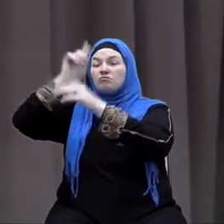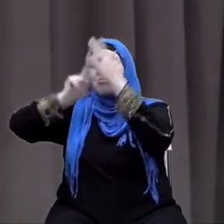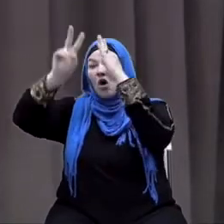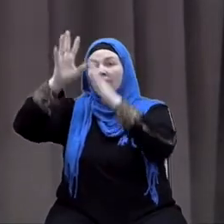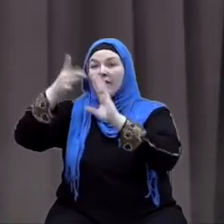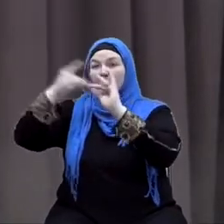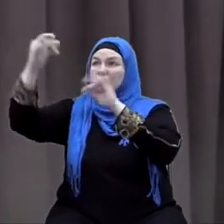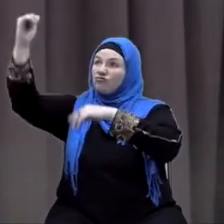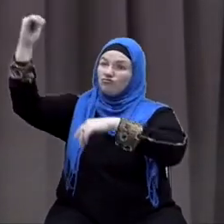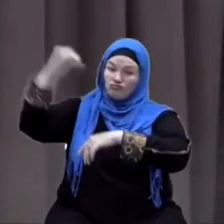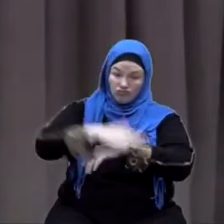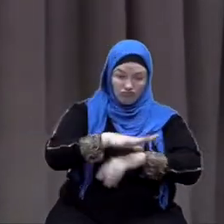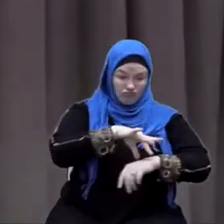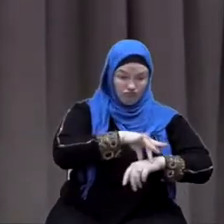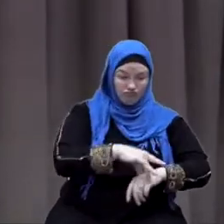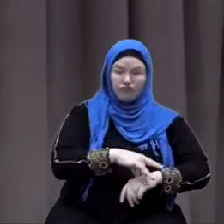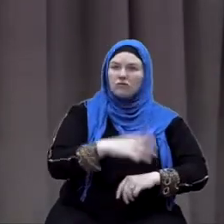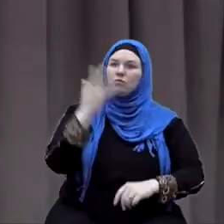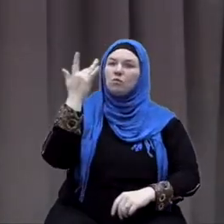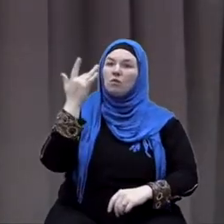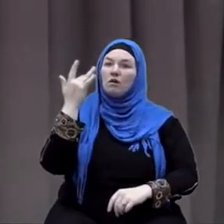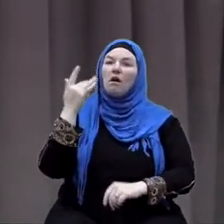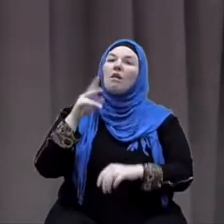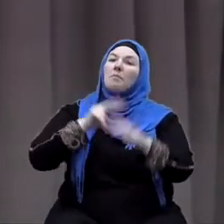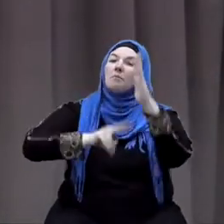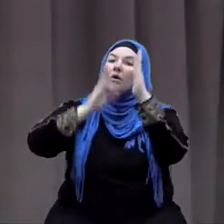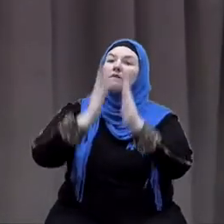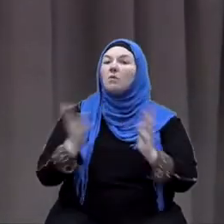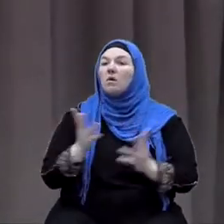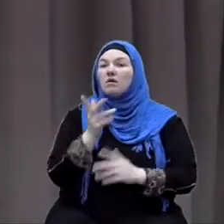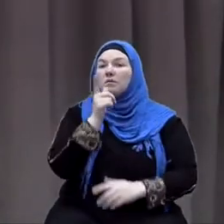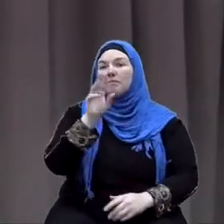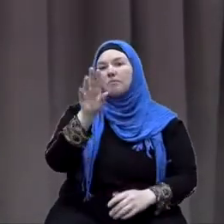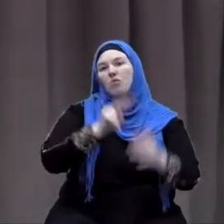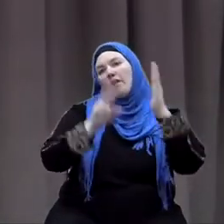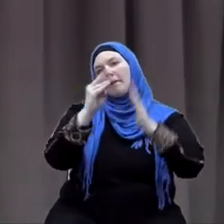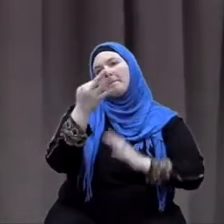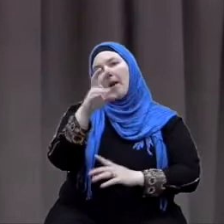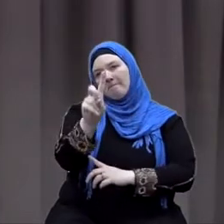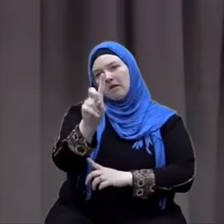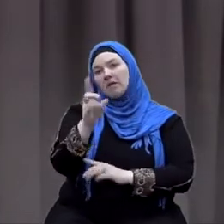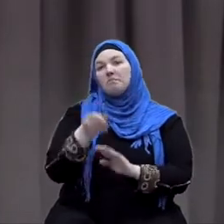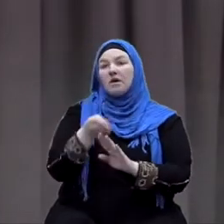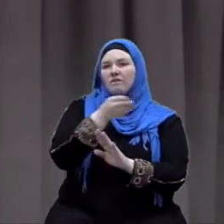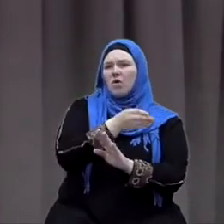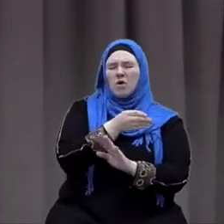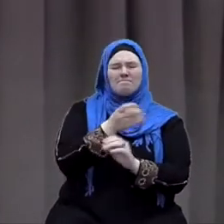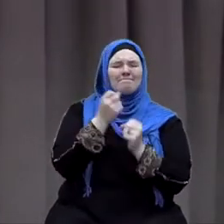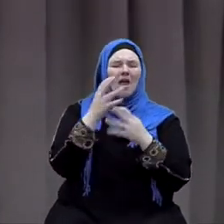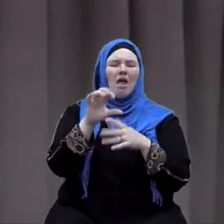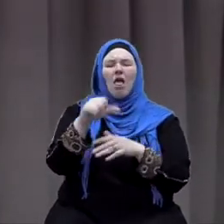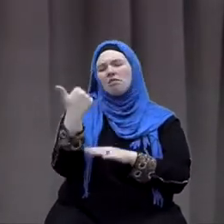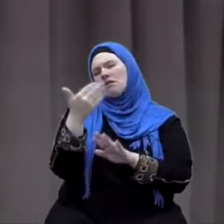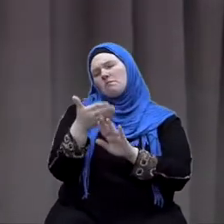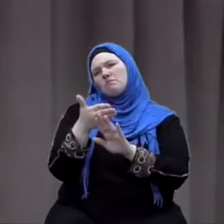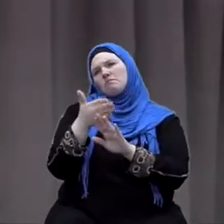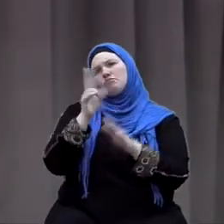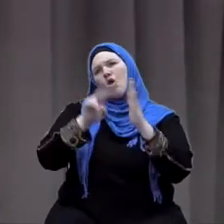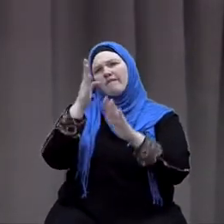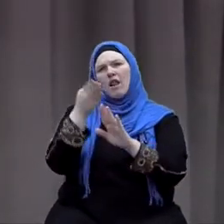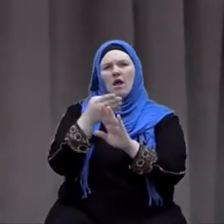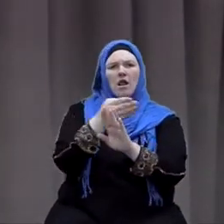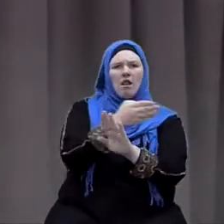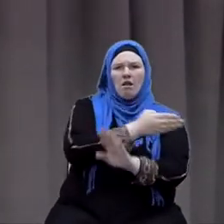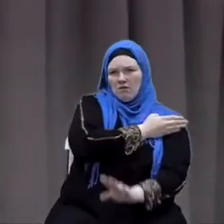a message? The prophet is Prophet Muhammad sallallahu alaihi wasallam. Before him came so many other prophets. They are